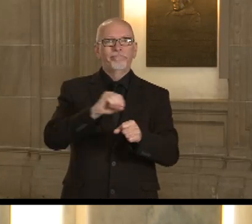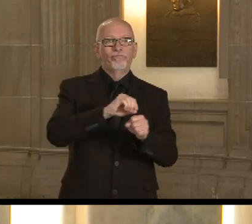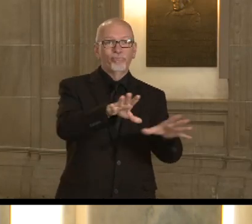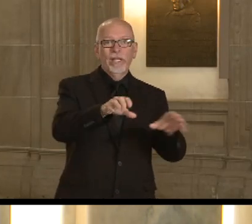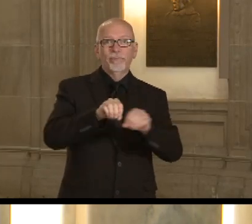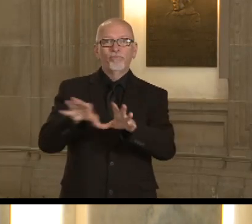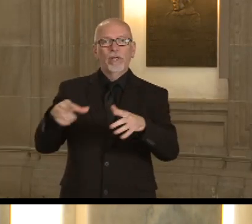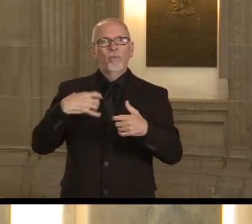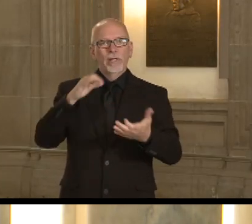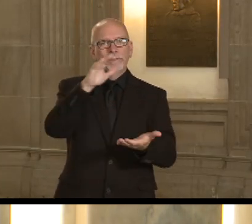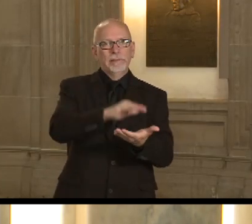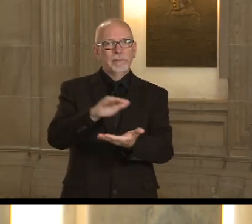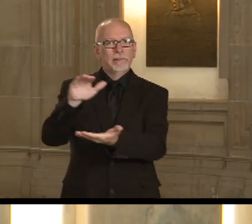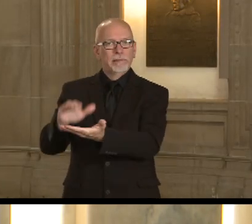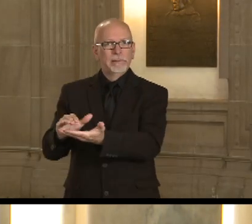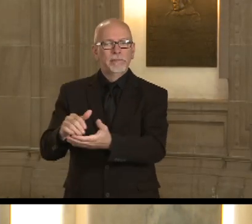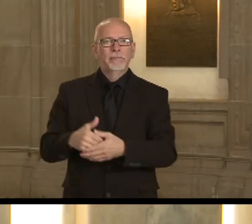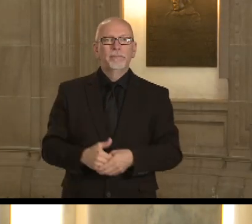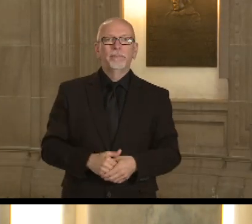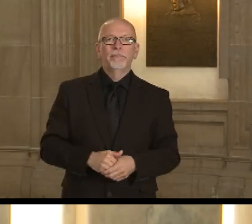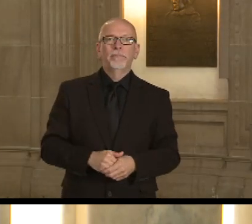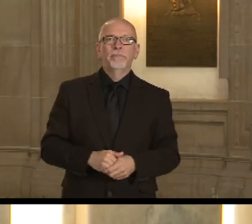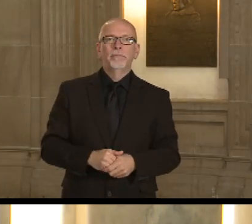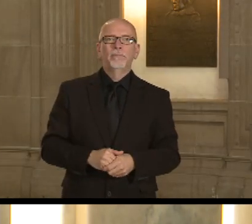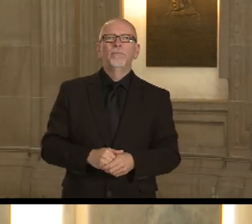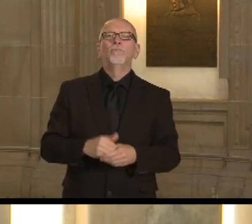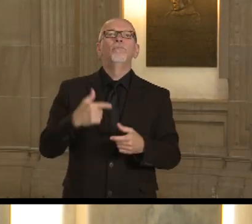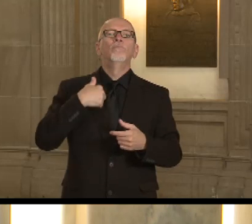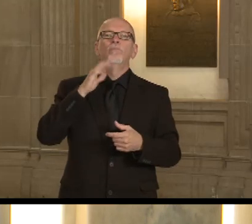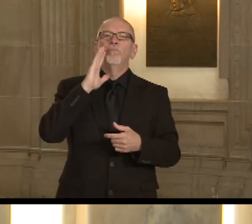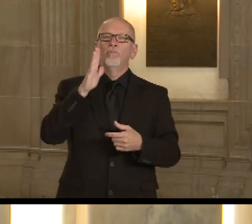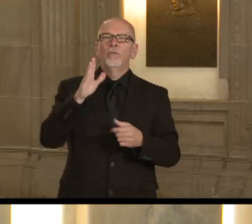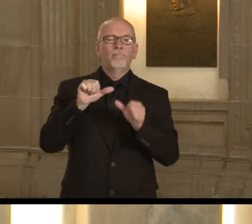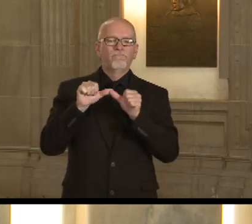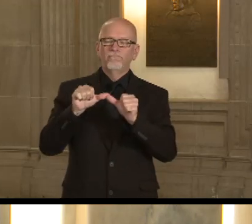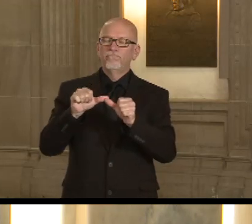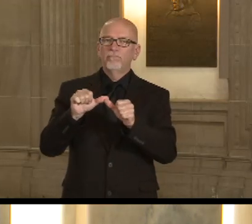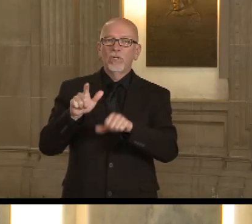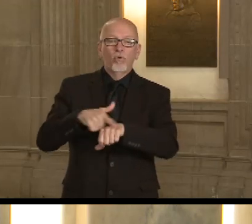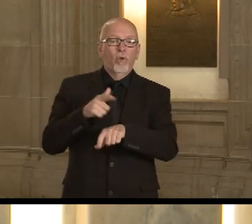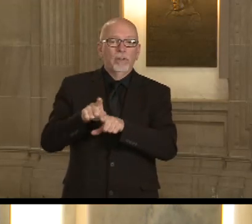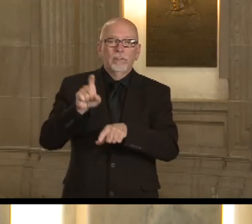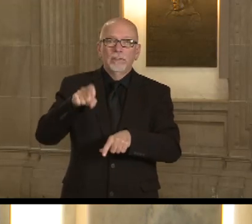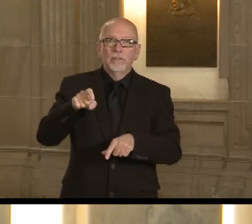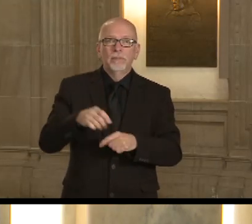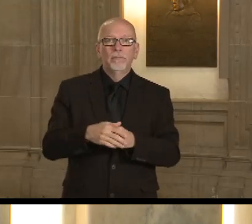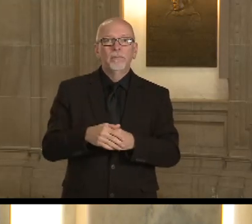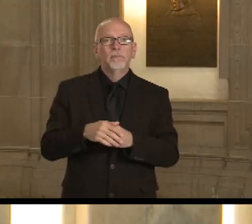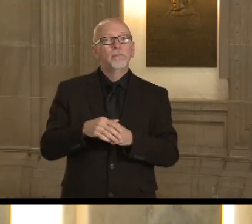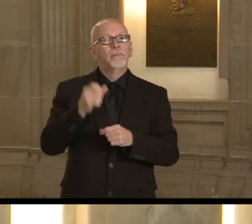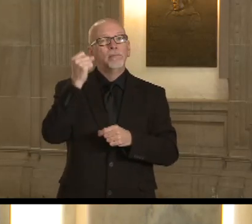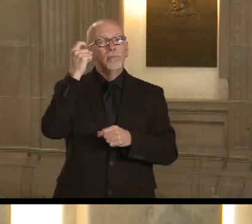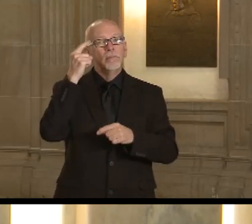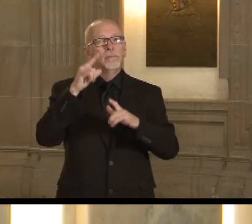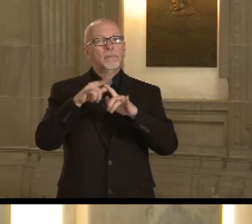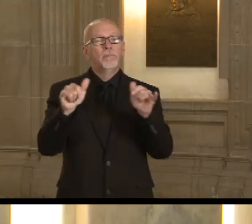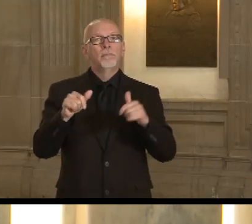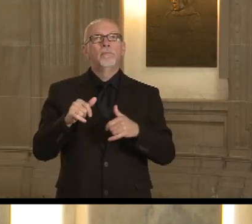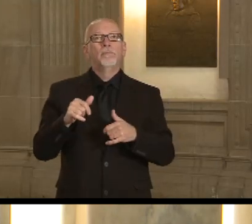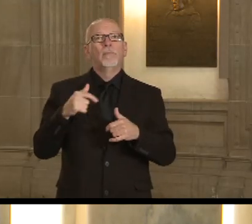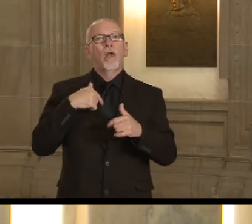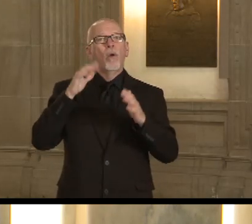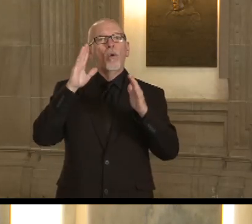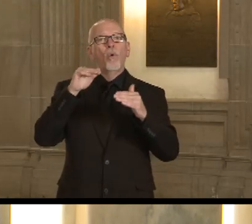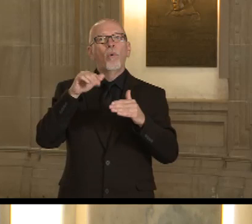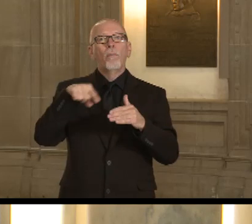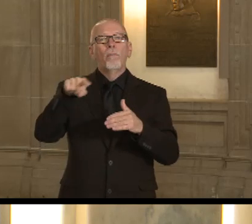And so we'll be at this as long as it takes. At the very same time, I hope it